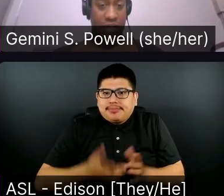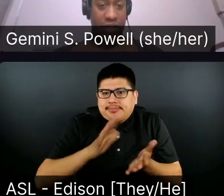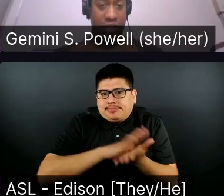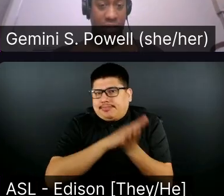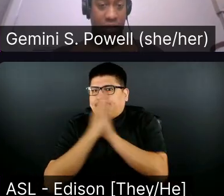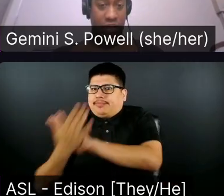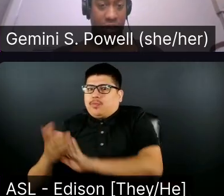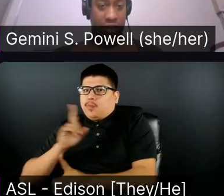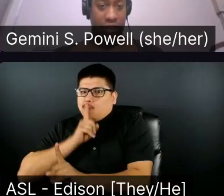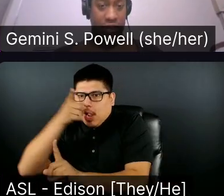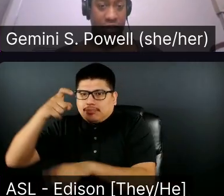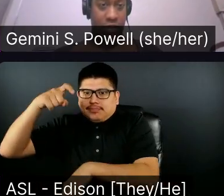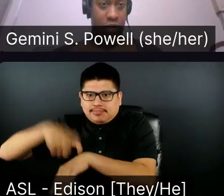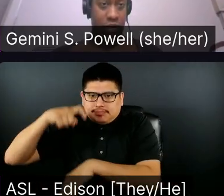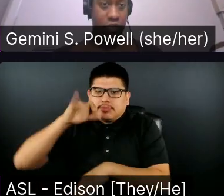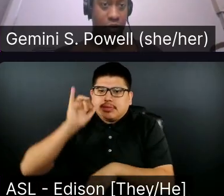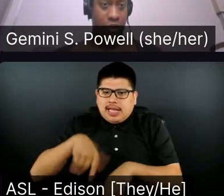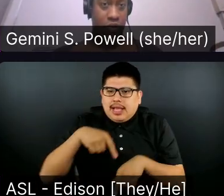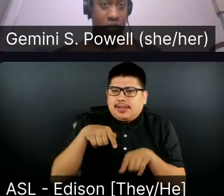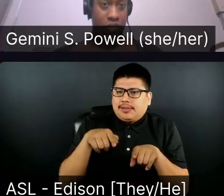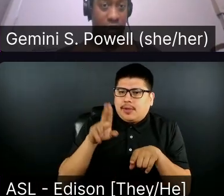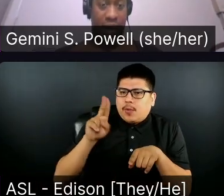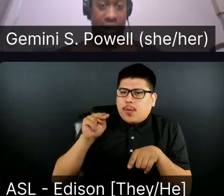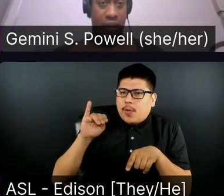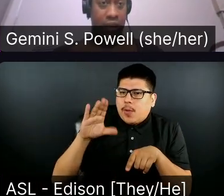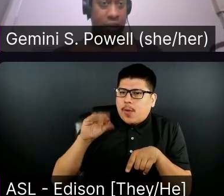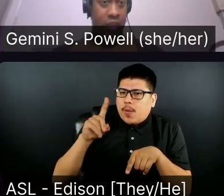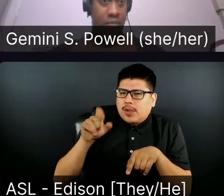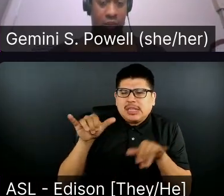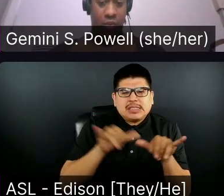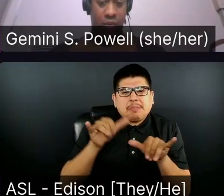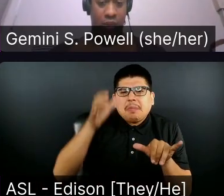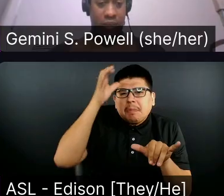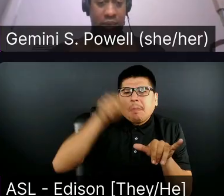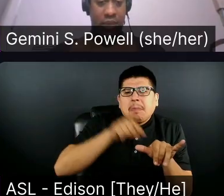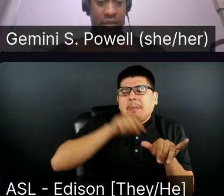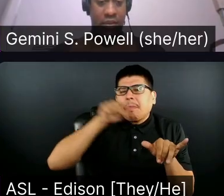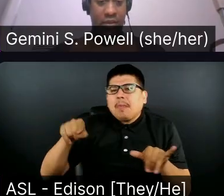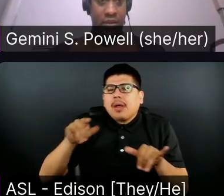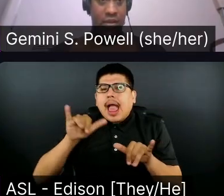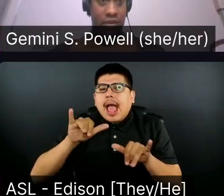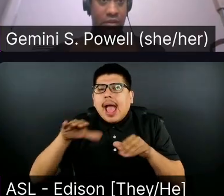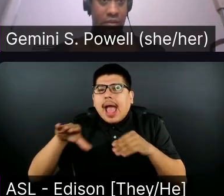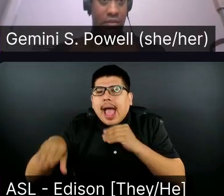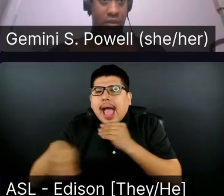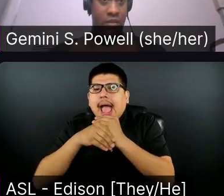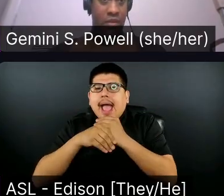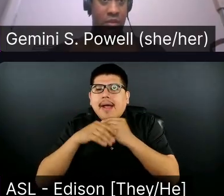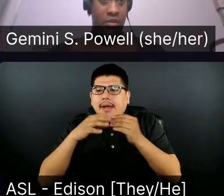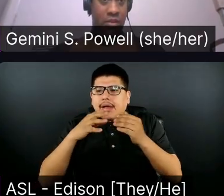sometimes is something similar to also adding. Let me go ahead and connect it.